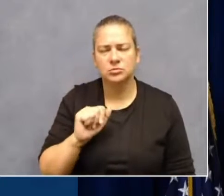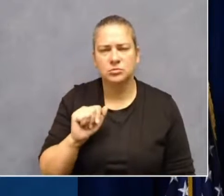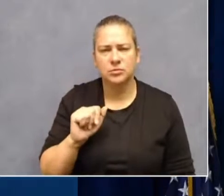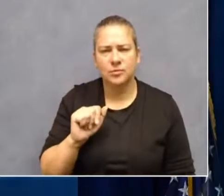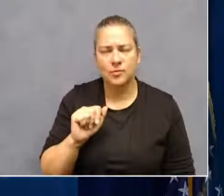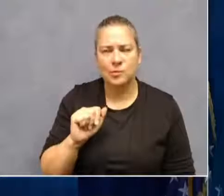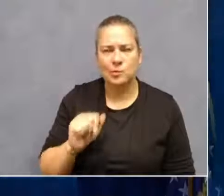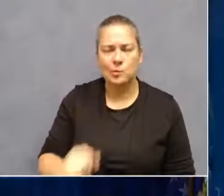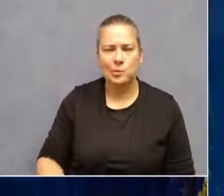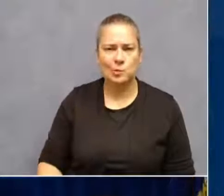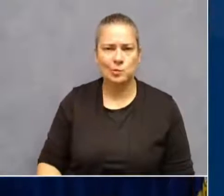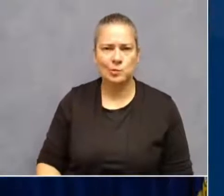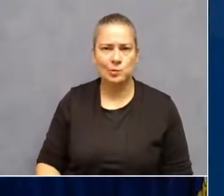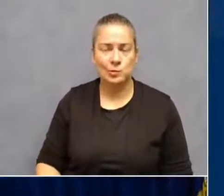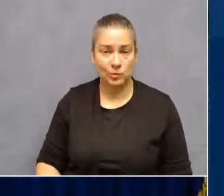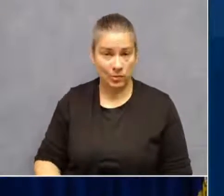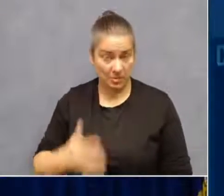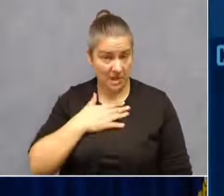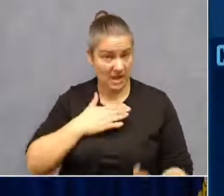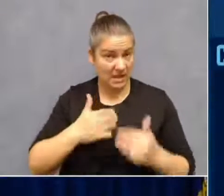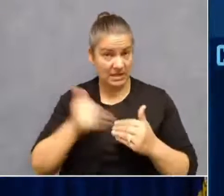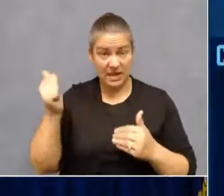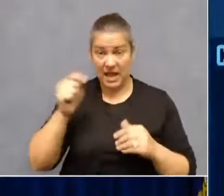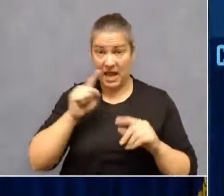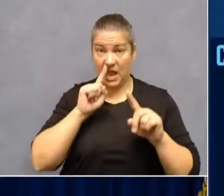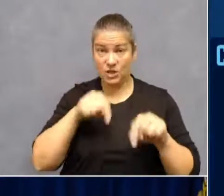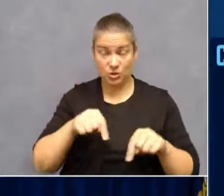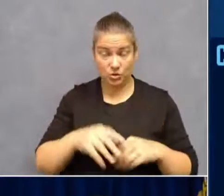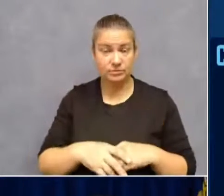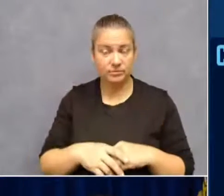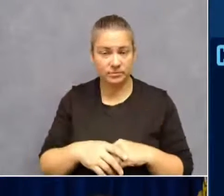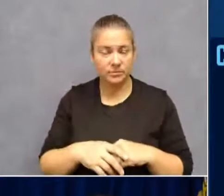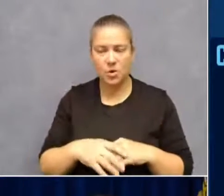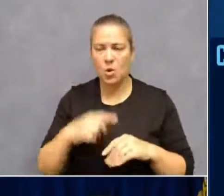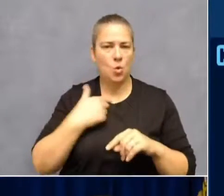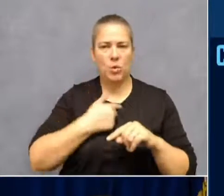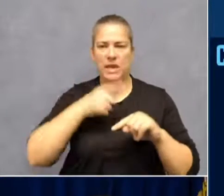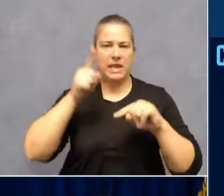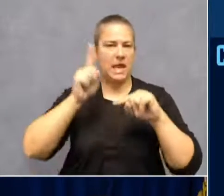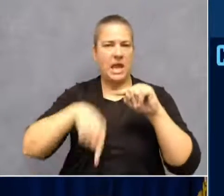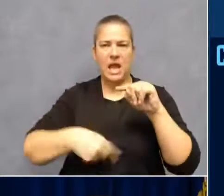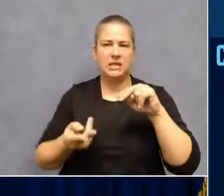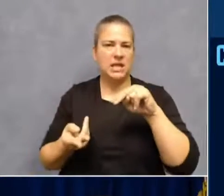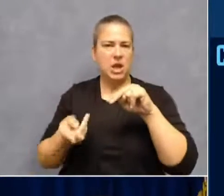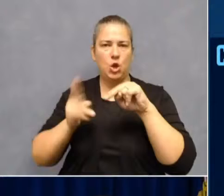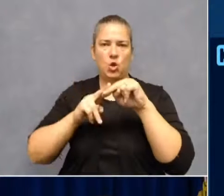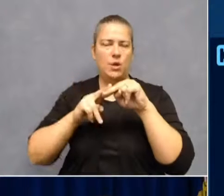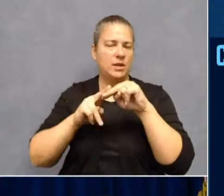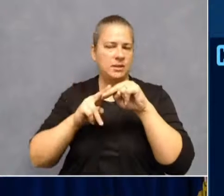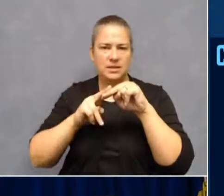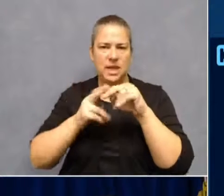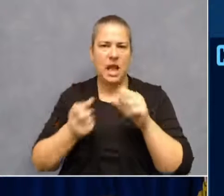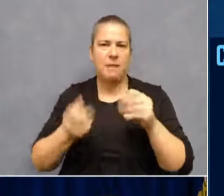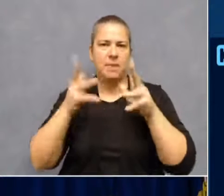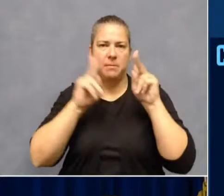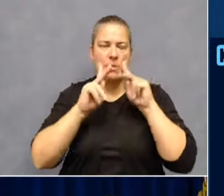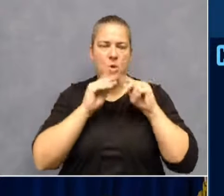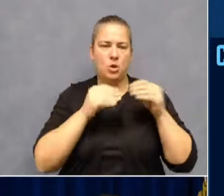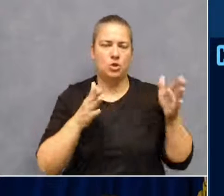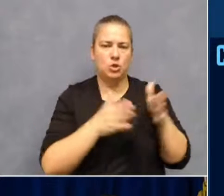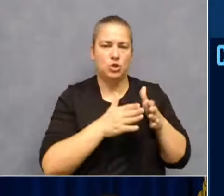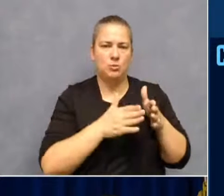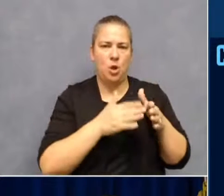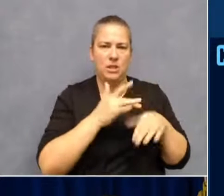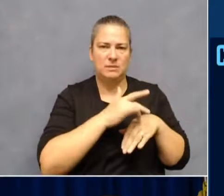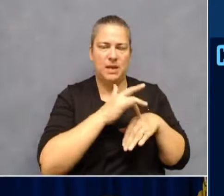The easiest answer to this is we certainly can't increase the number of people in a small space while our numbers